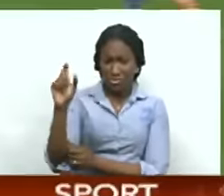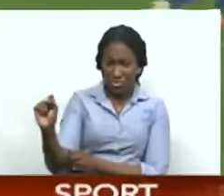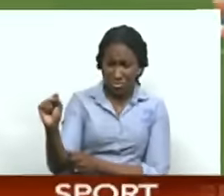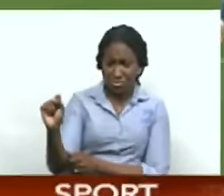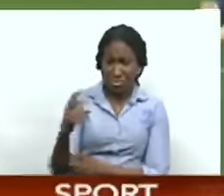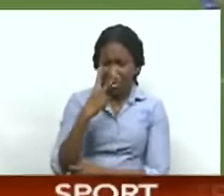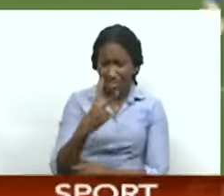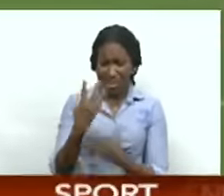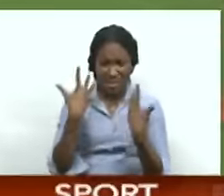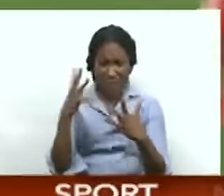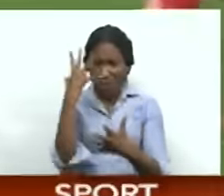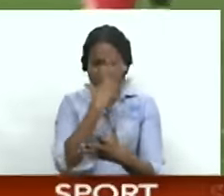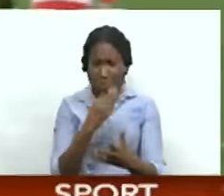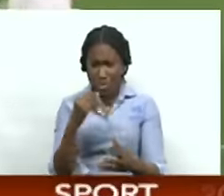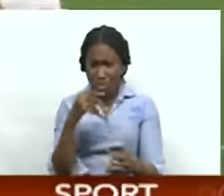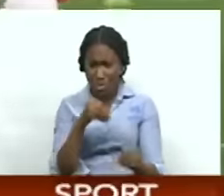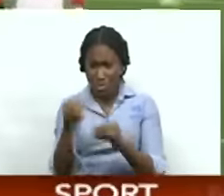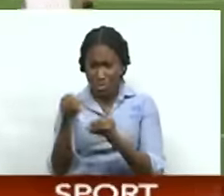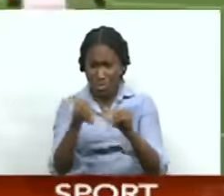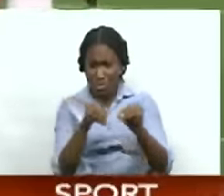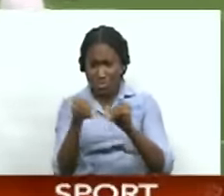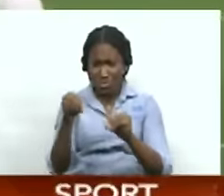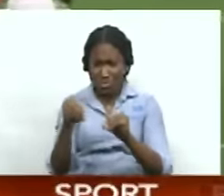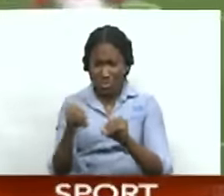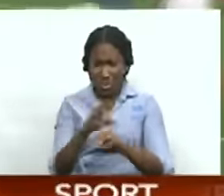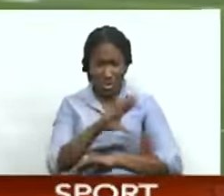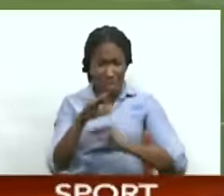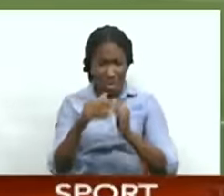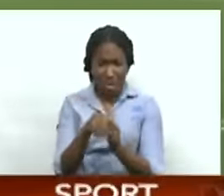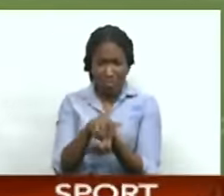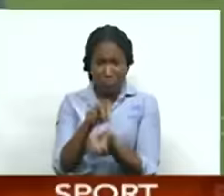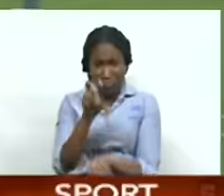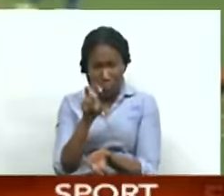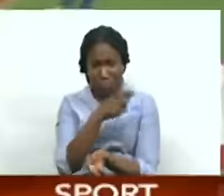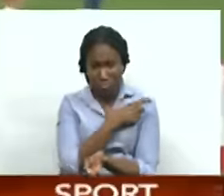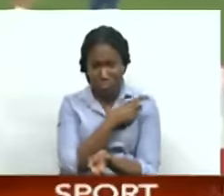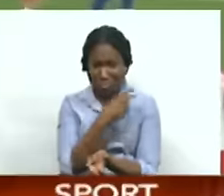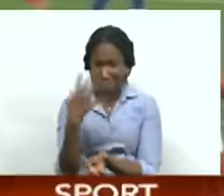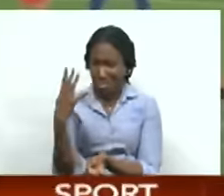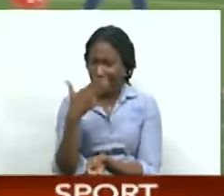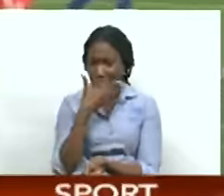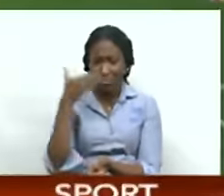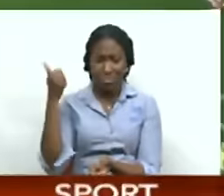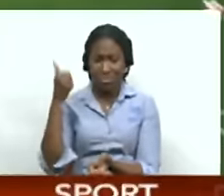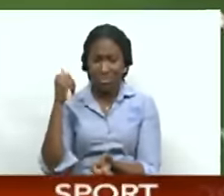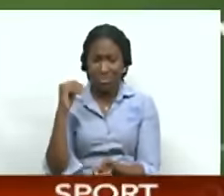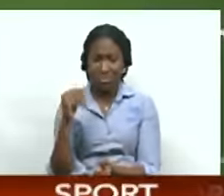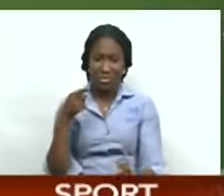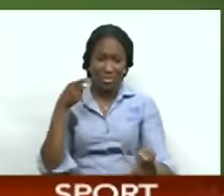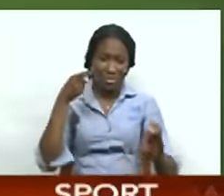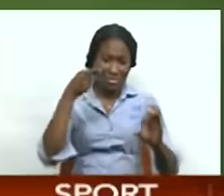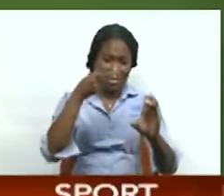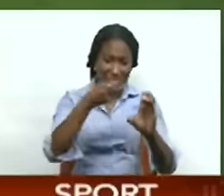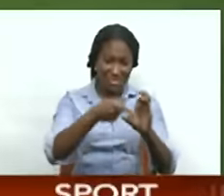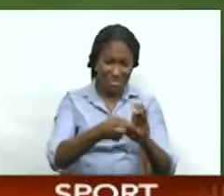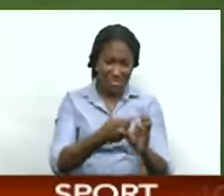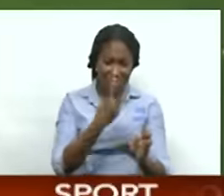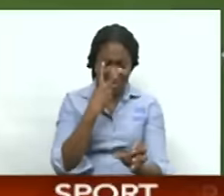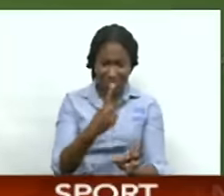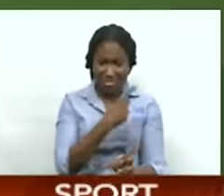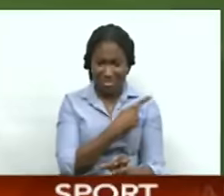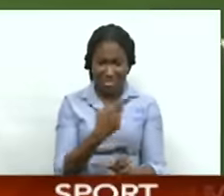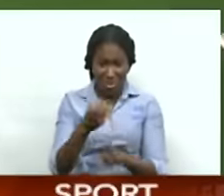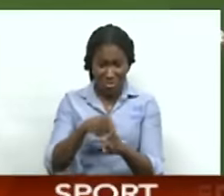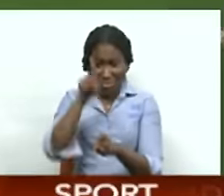traffic and leaving everyone on red, gets better every time you see it. German engineering at its finest, Starboy touches for